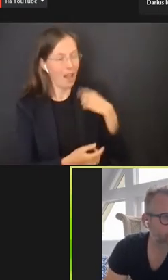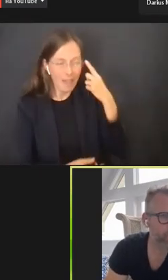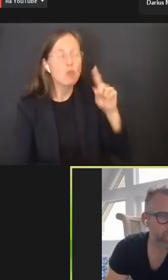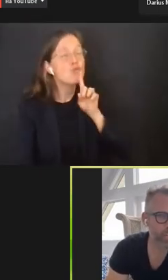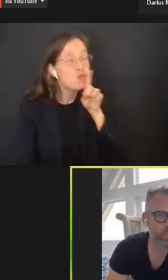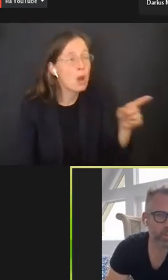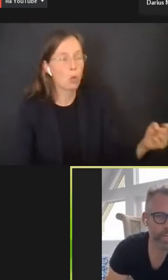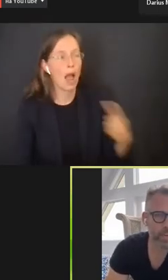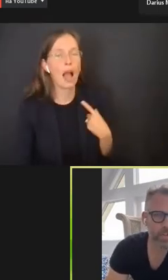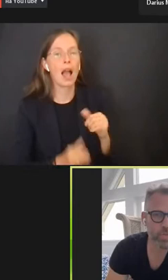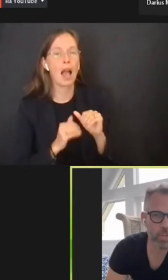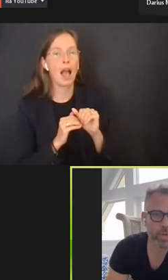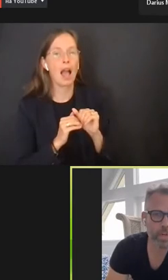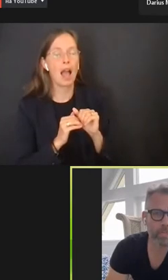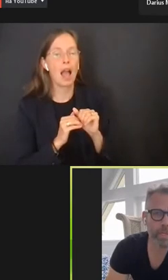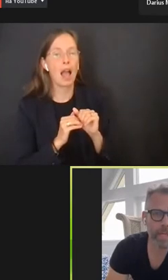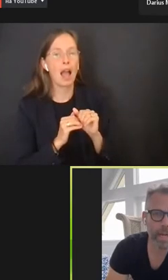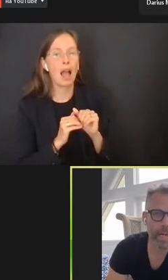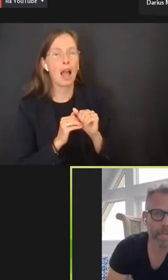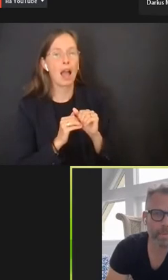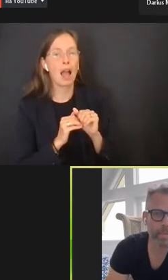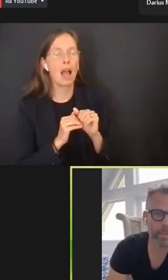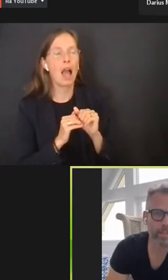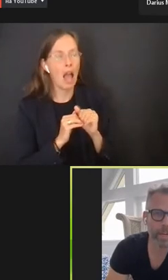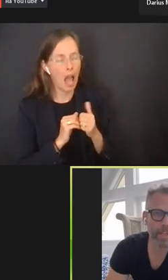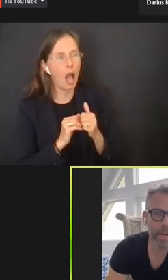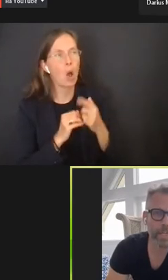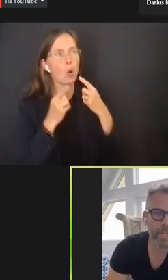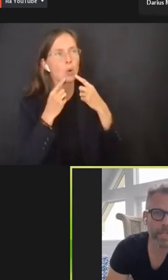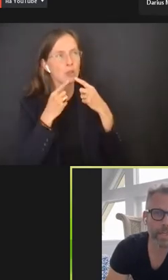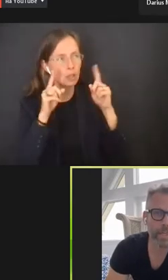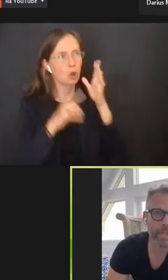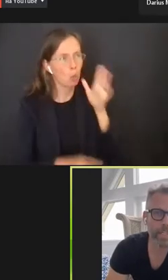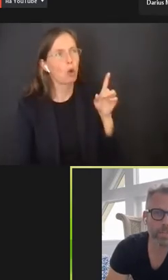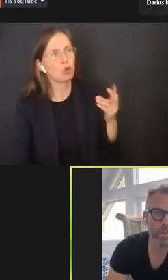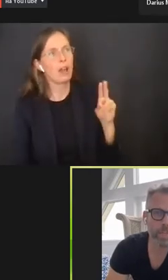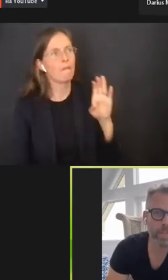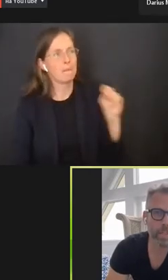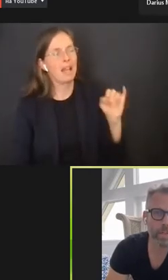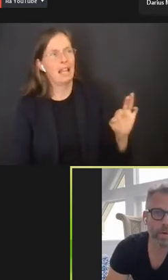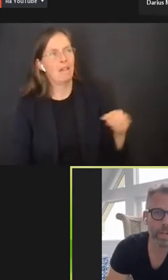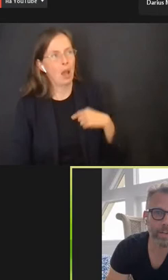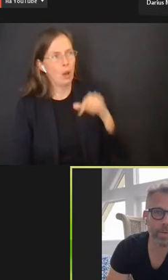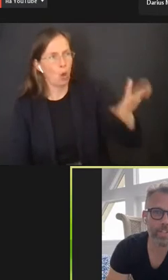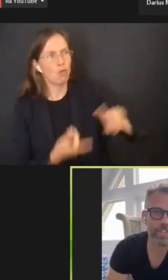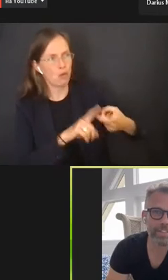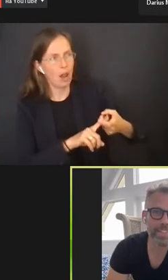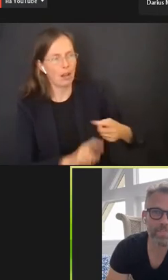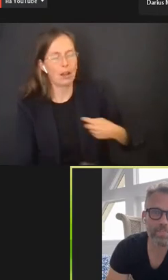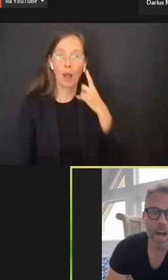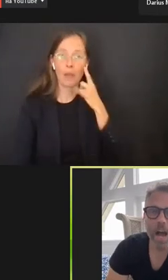how successful, Darius, would you have been had I not been your friend? And I think that's a really great